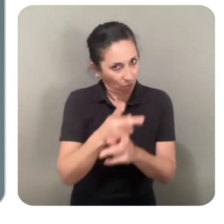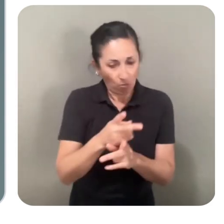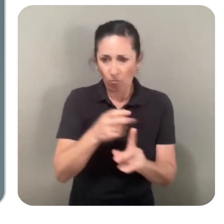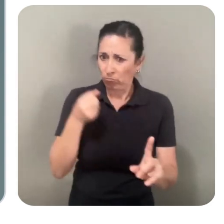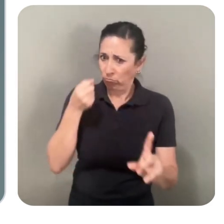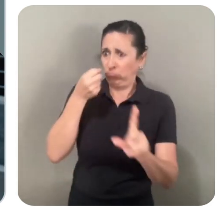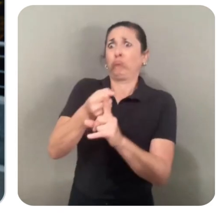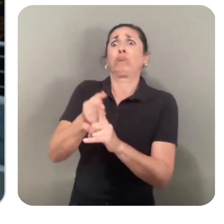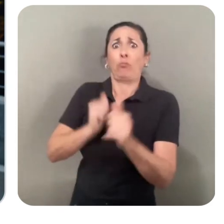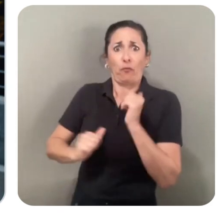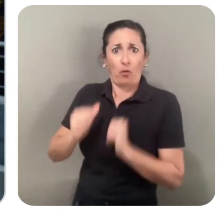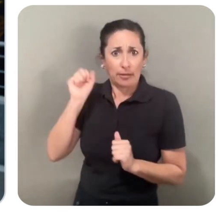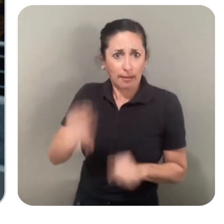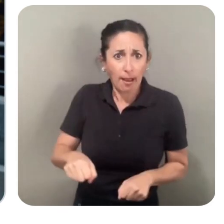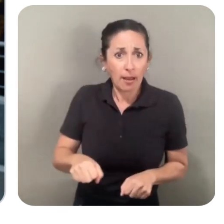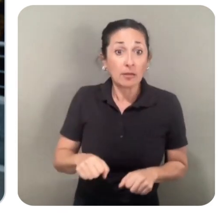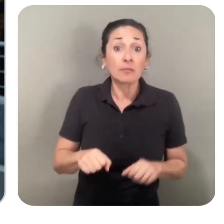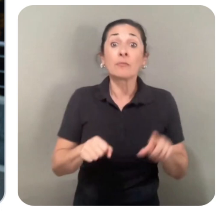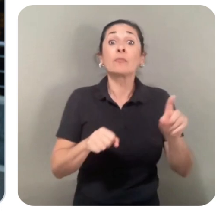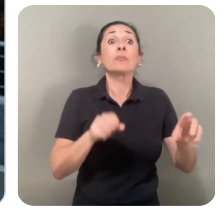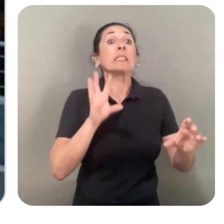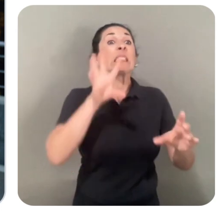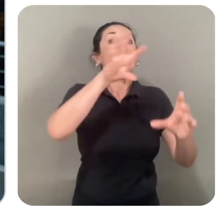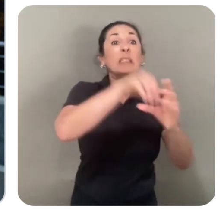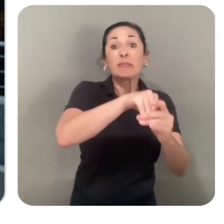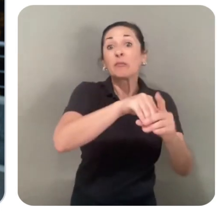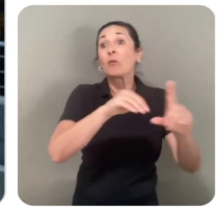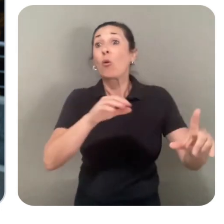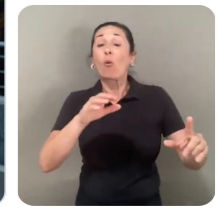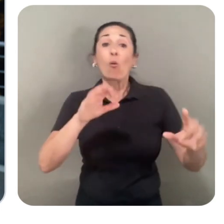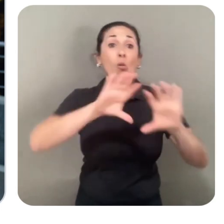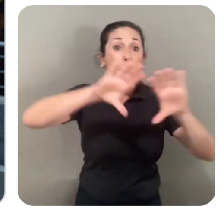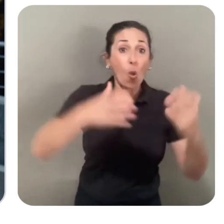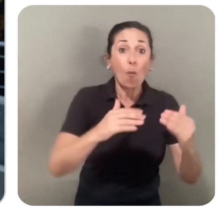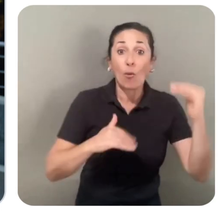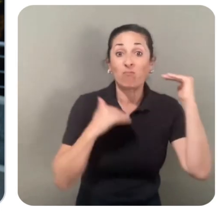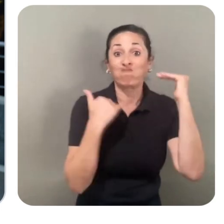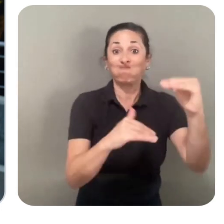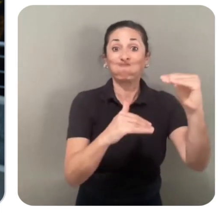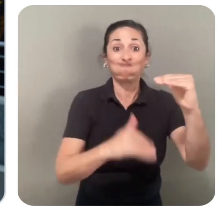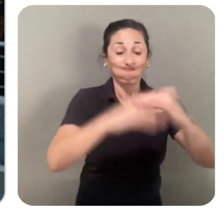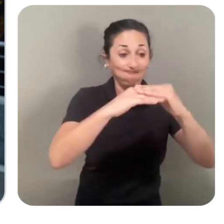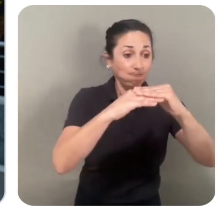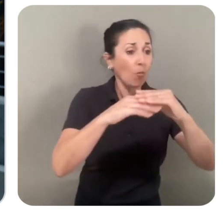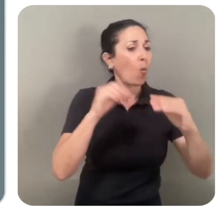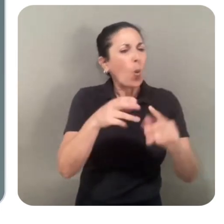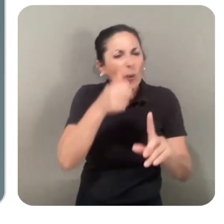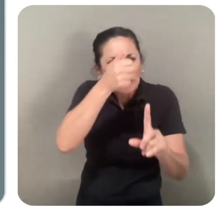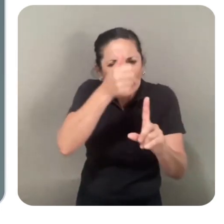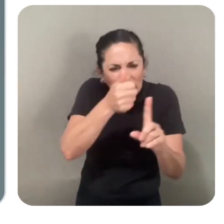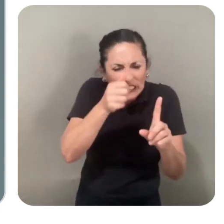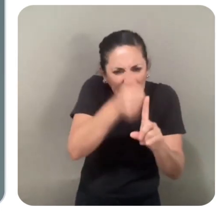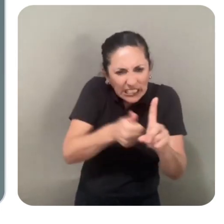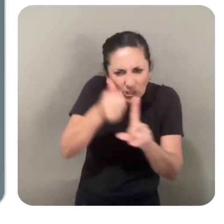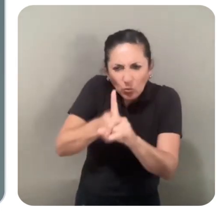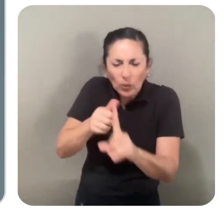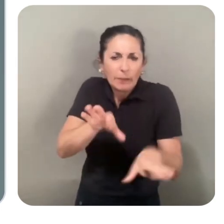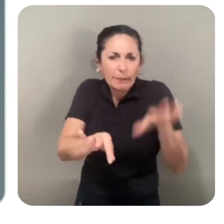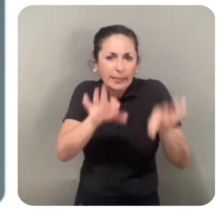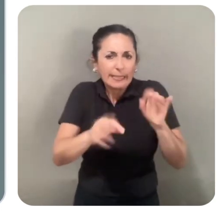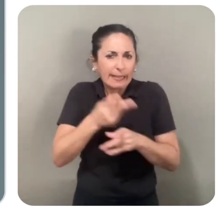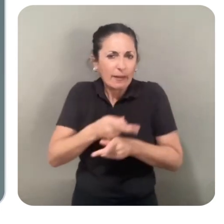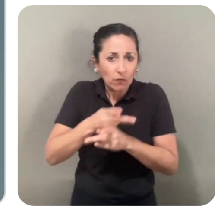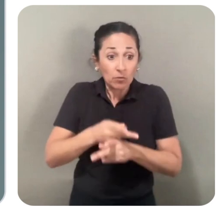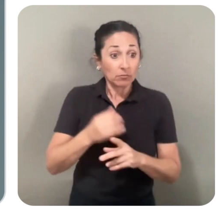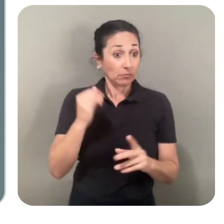impact performance. Either implement a global cap or tune each effect carefully. Finally, if you are